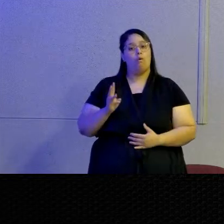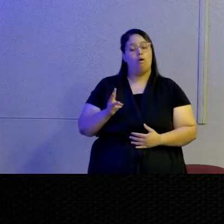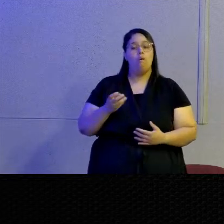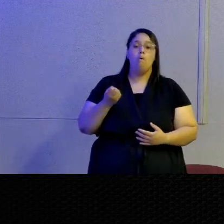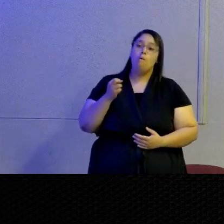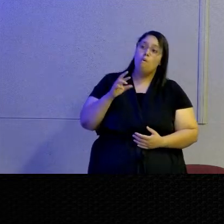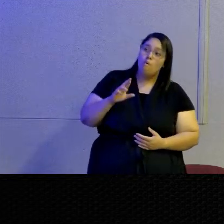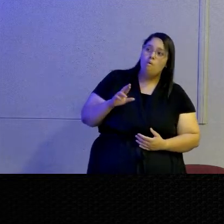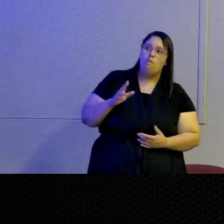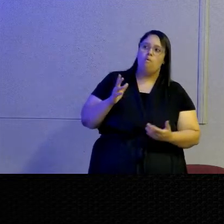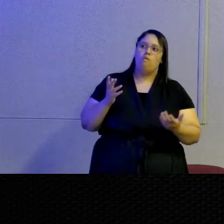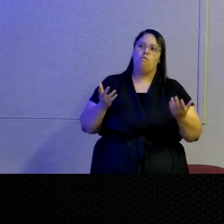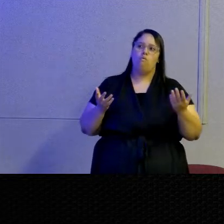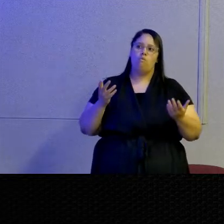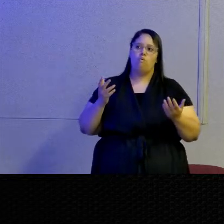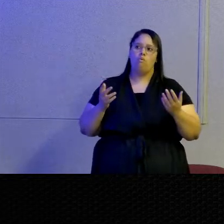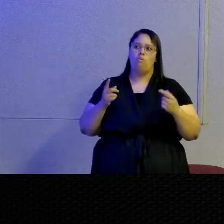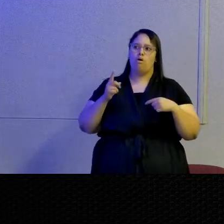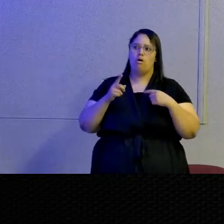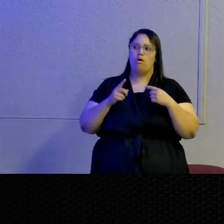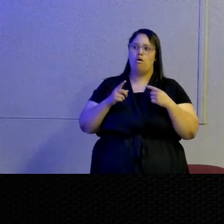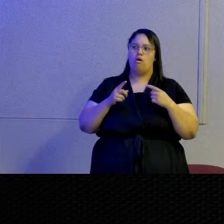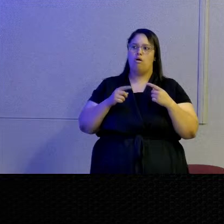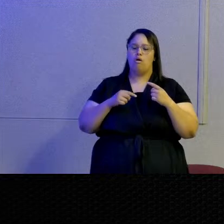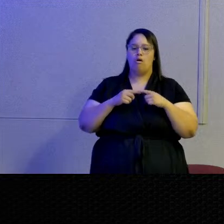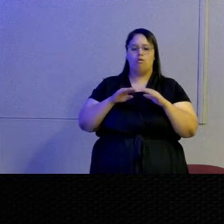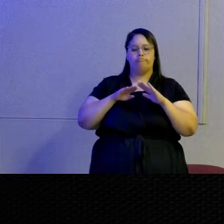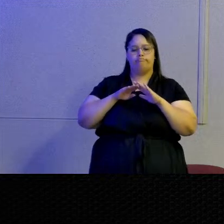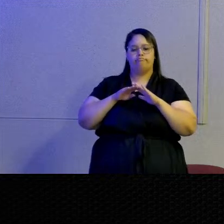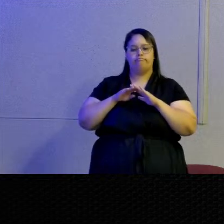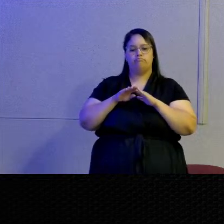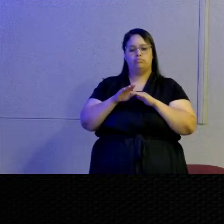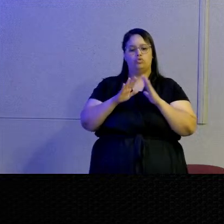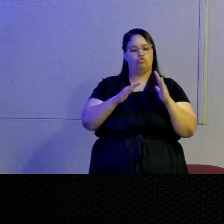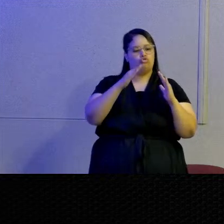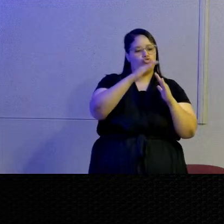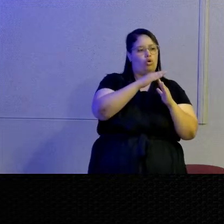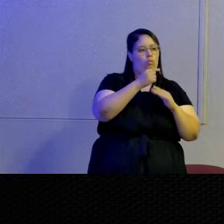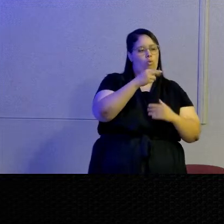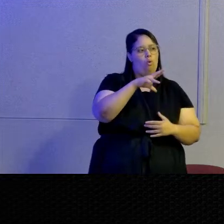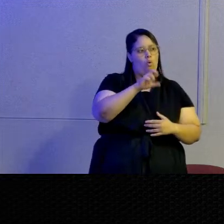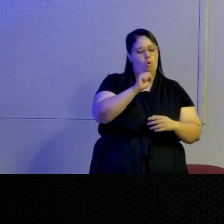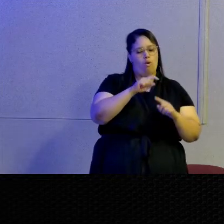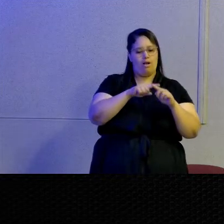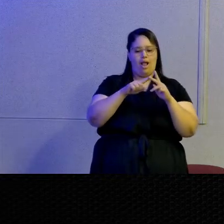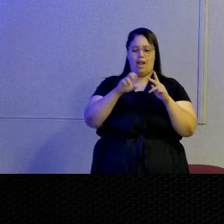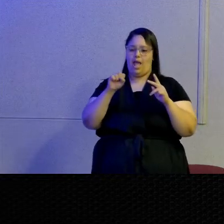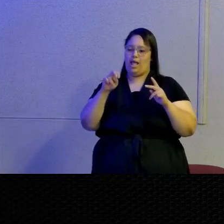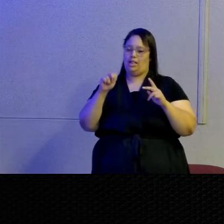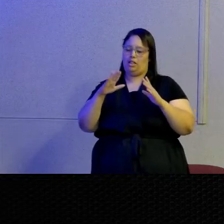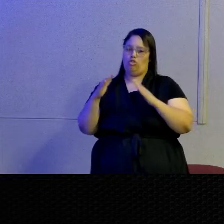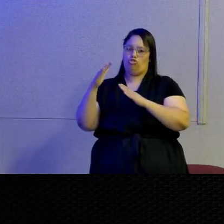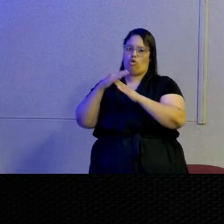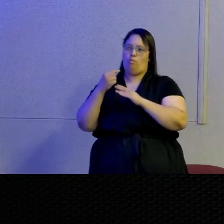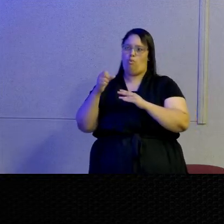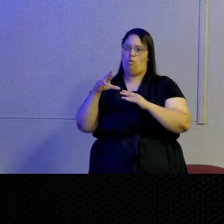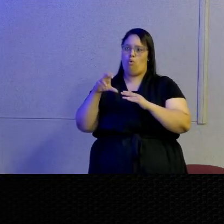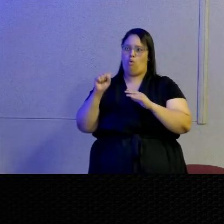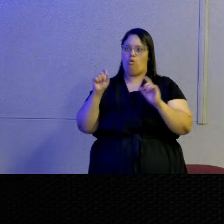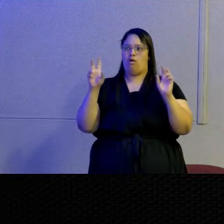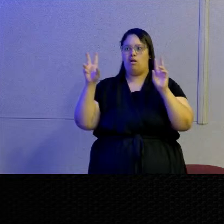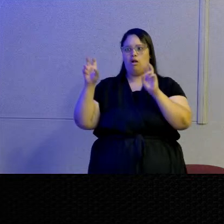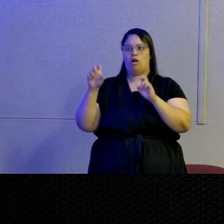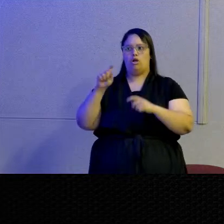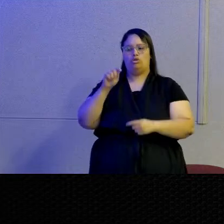Or is it a bound state of top quark and anti-top quark, a thing called toponium?